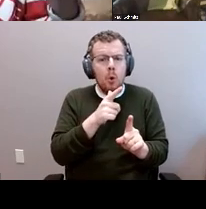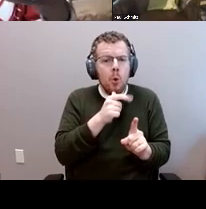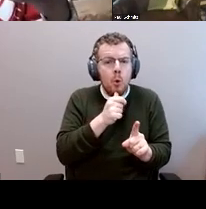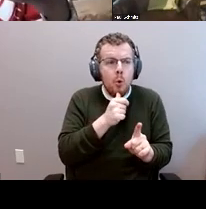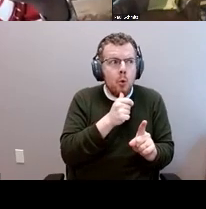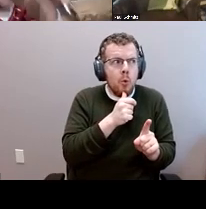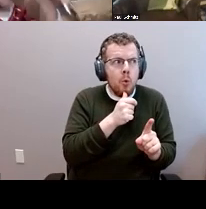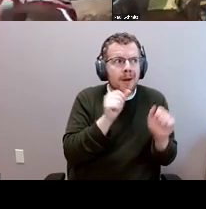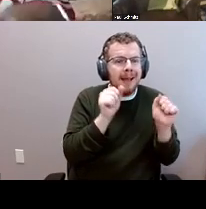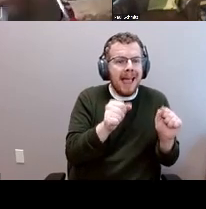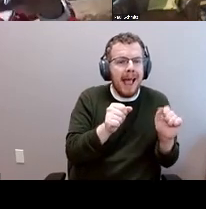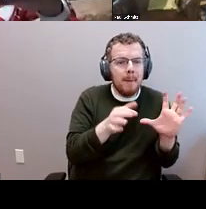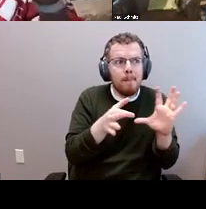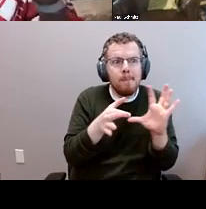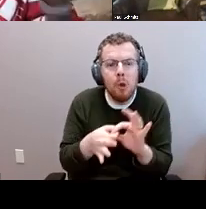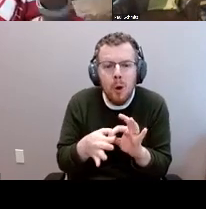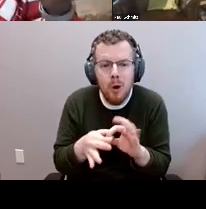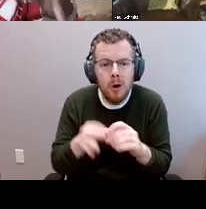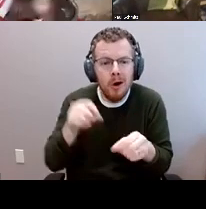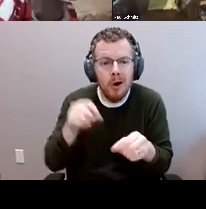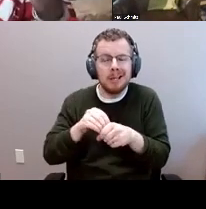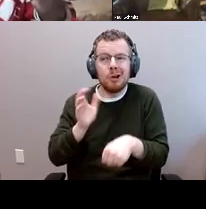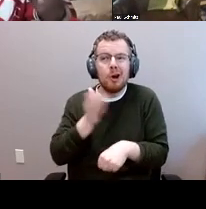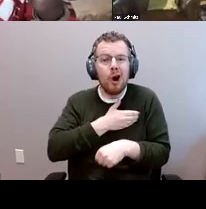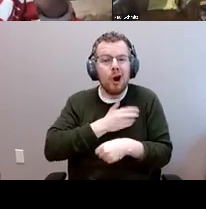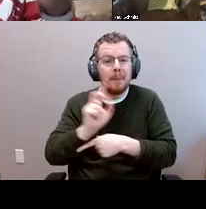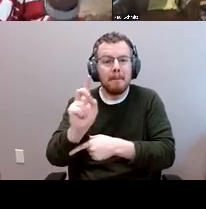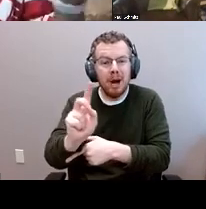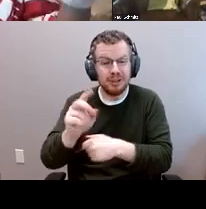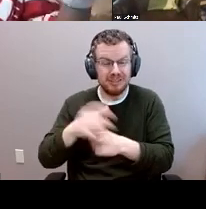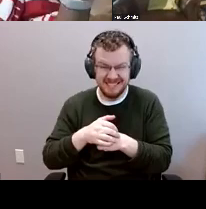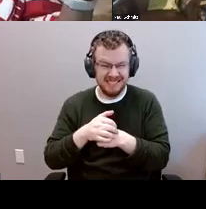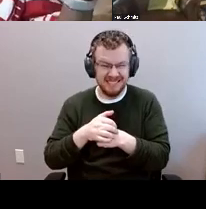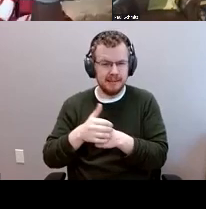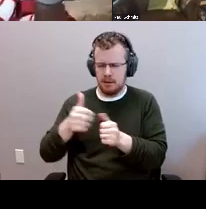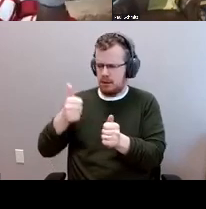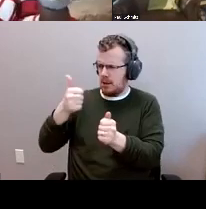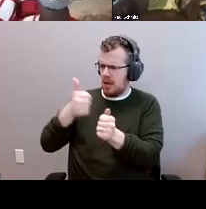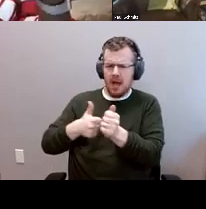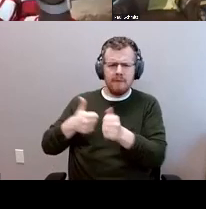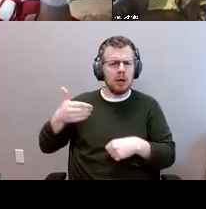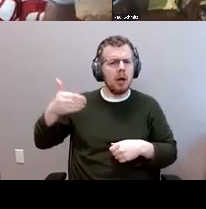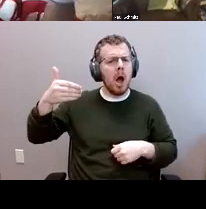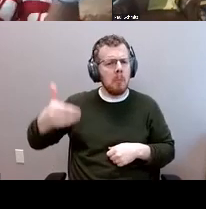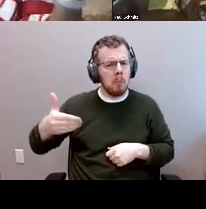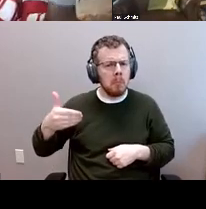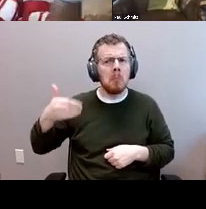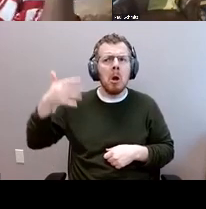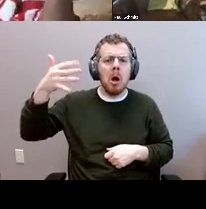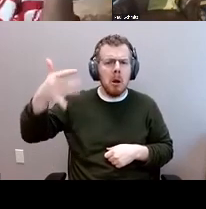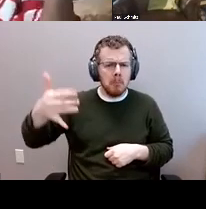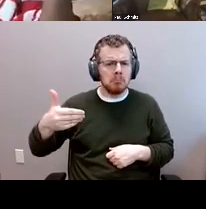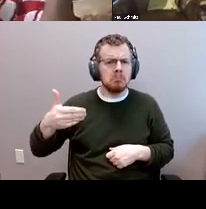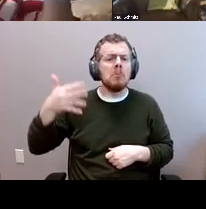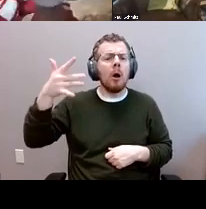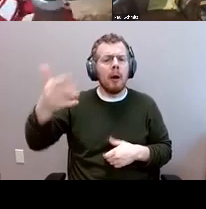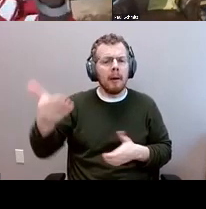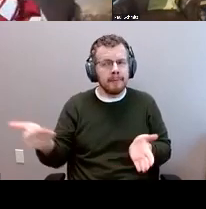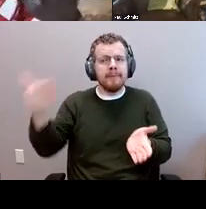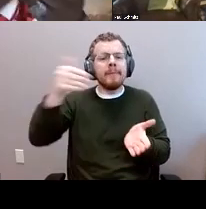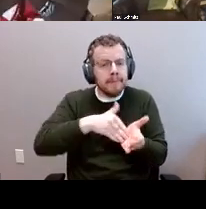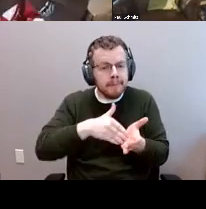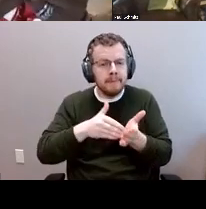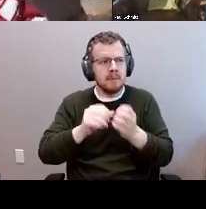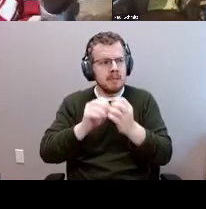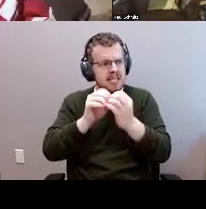our democracy. And every decade, every couple of decades, we're having a fight that